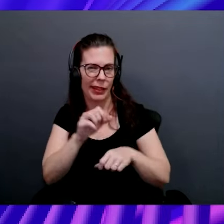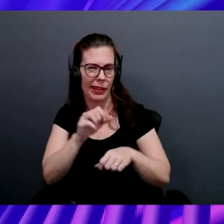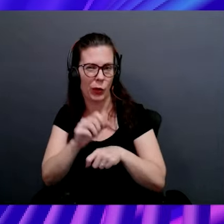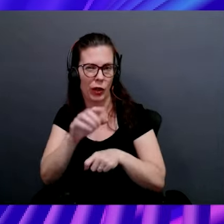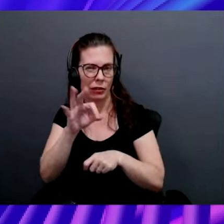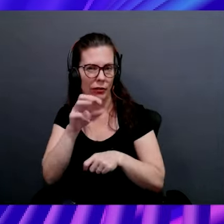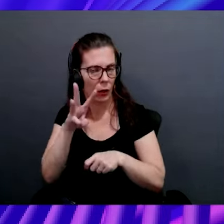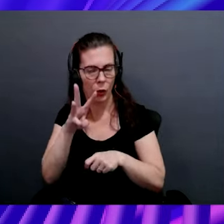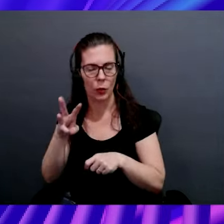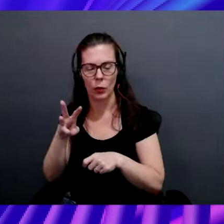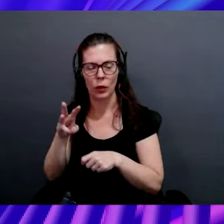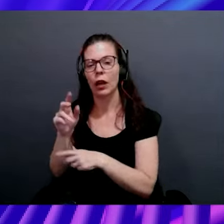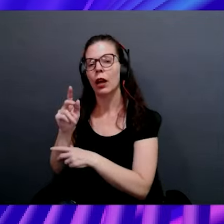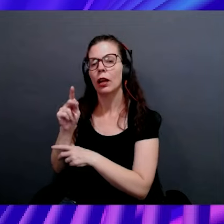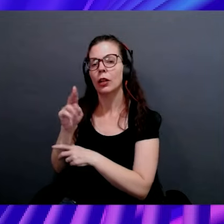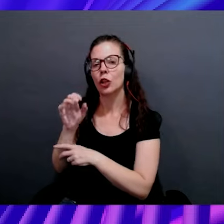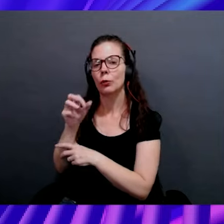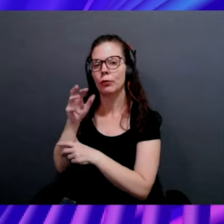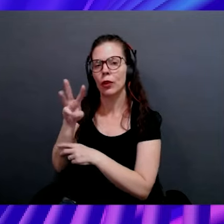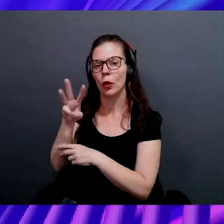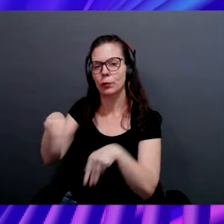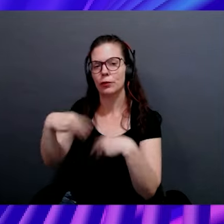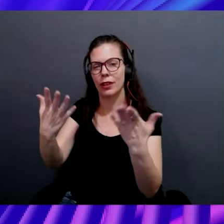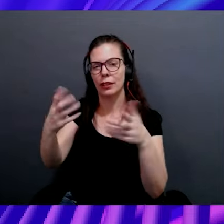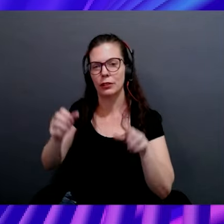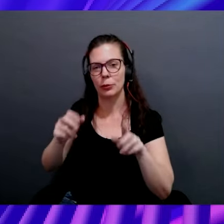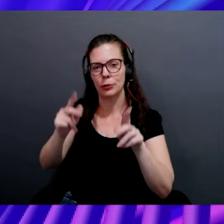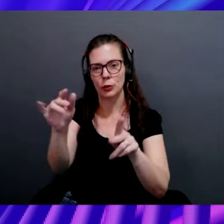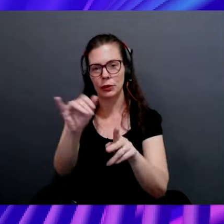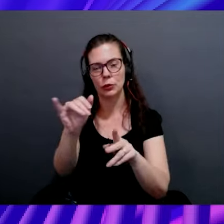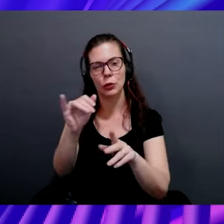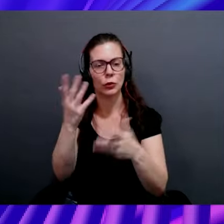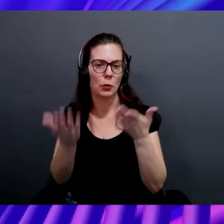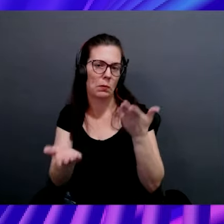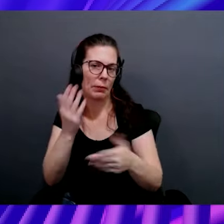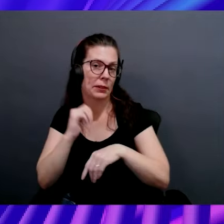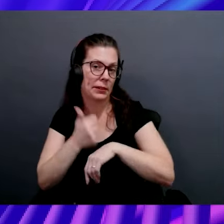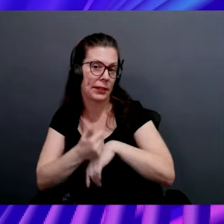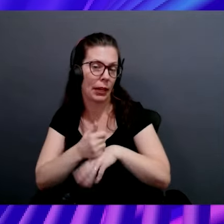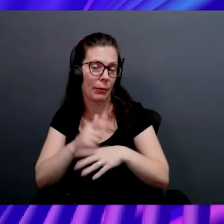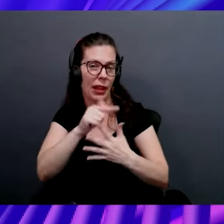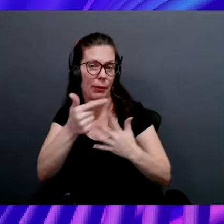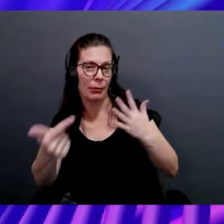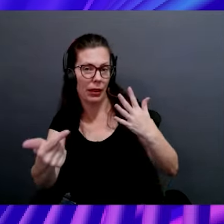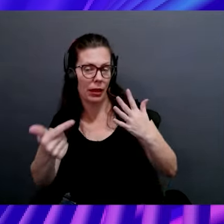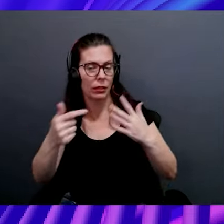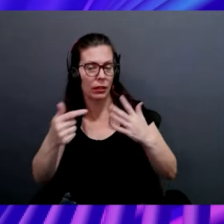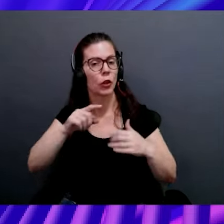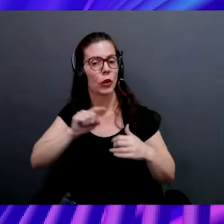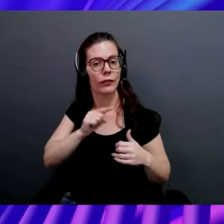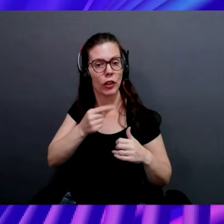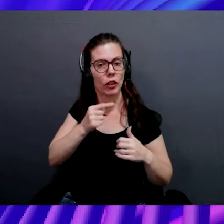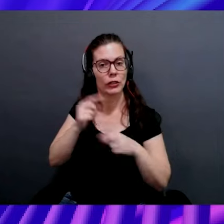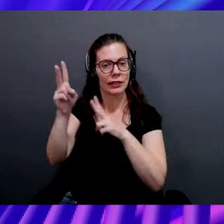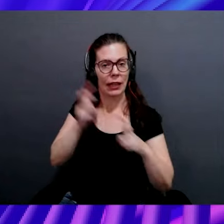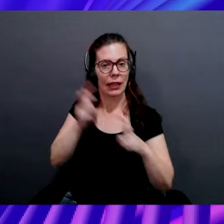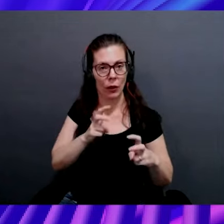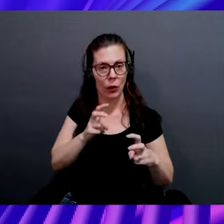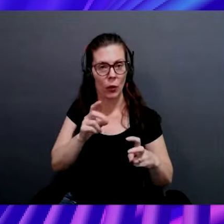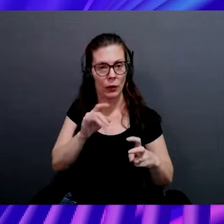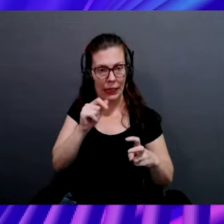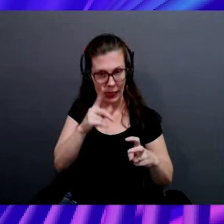Kubeflow provides that opportunity to perhaps set up a pipeline where you first download the data, then prepare it